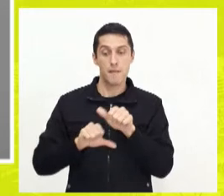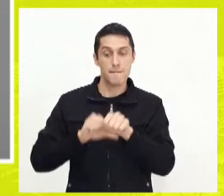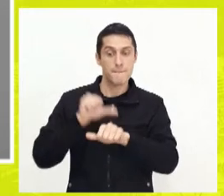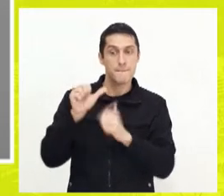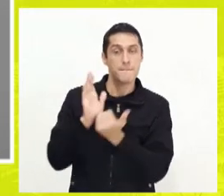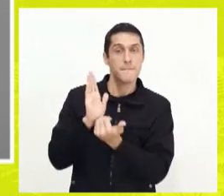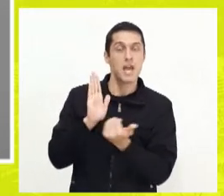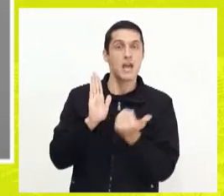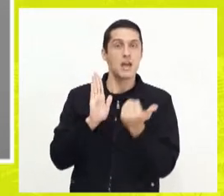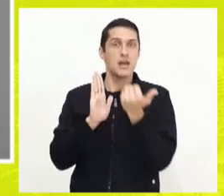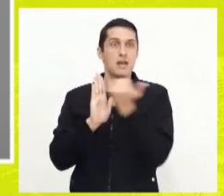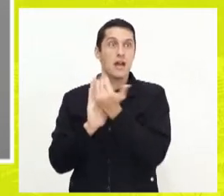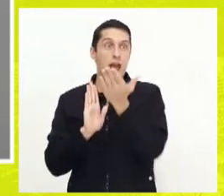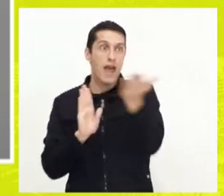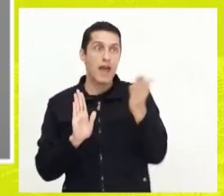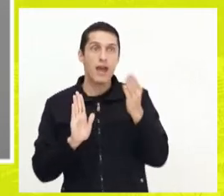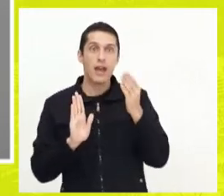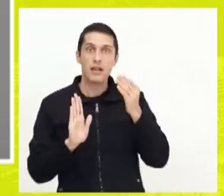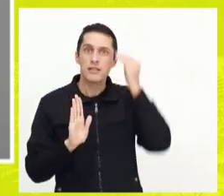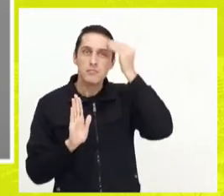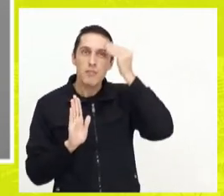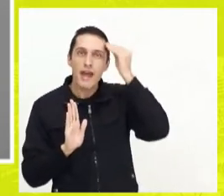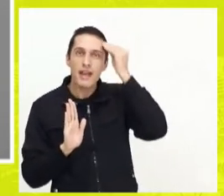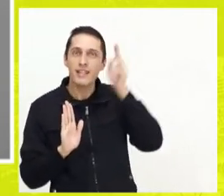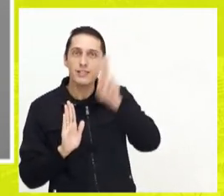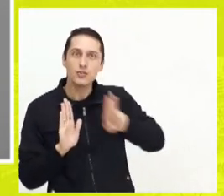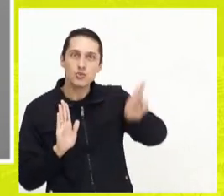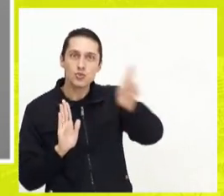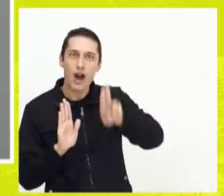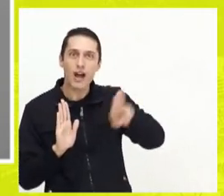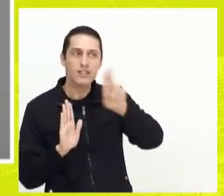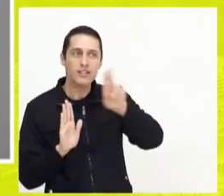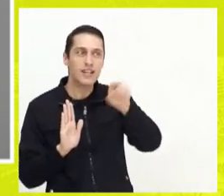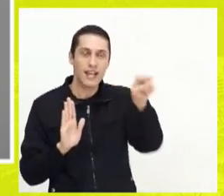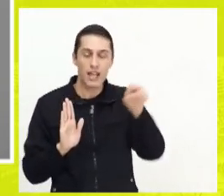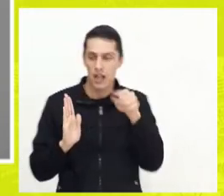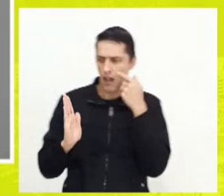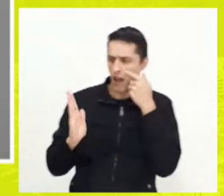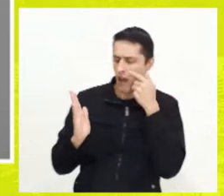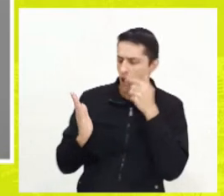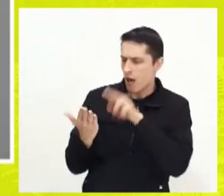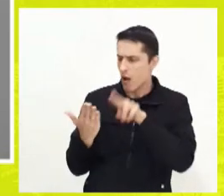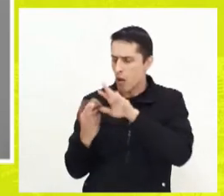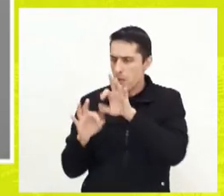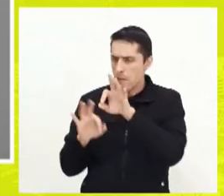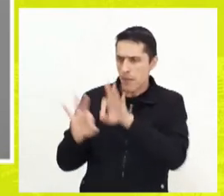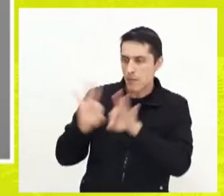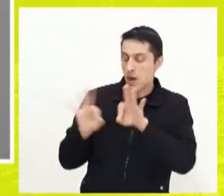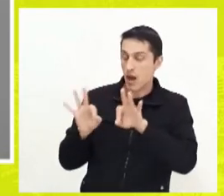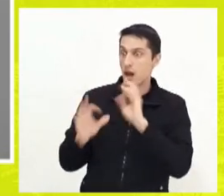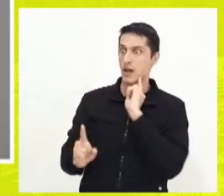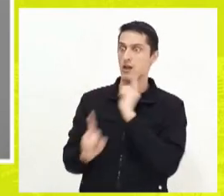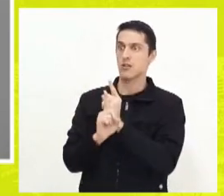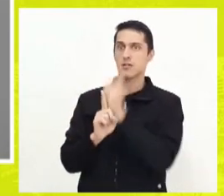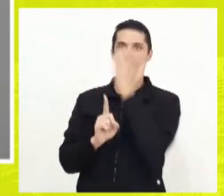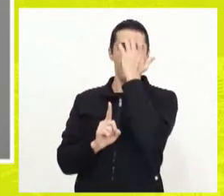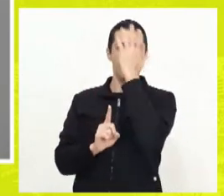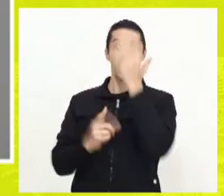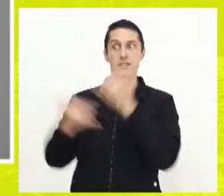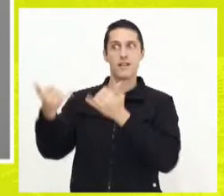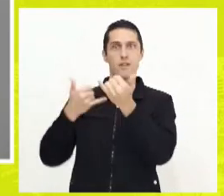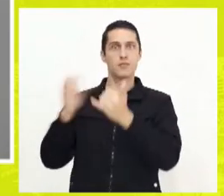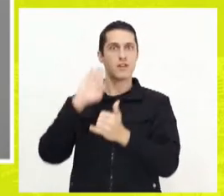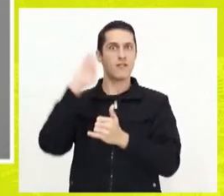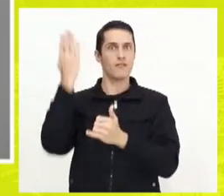the user experience so that it's easier to uh to flag